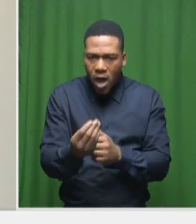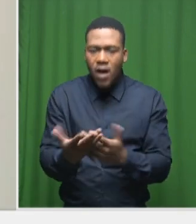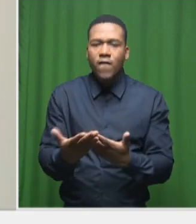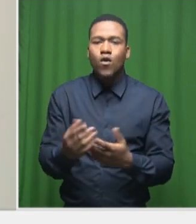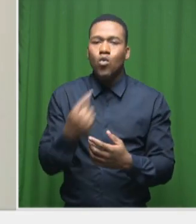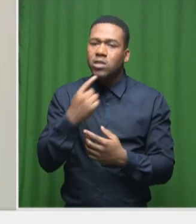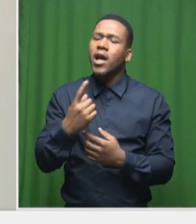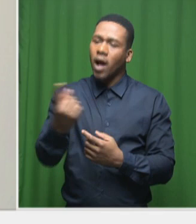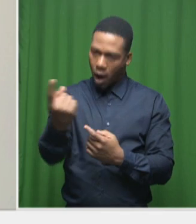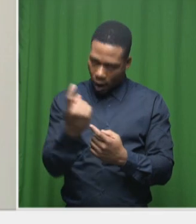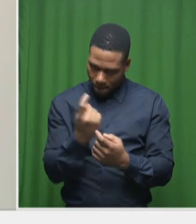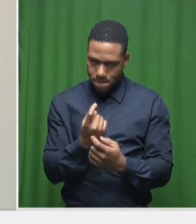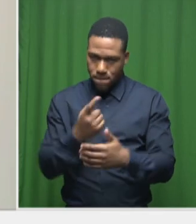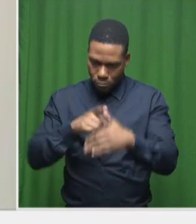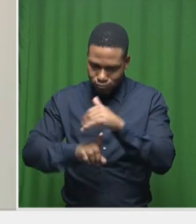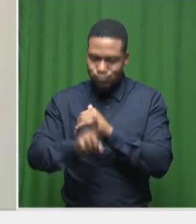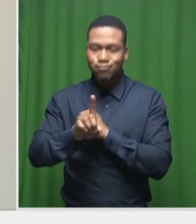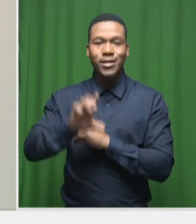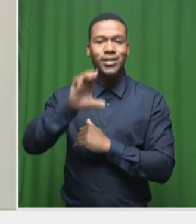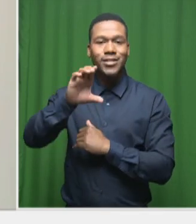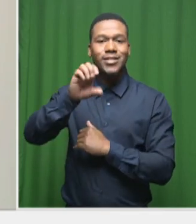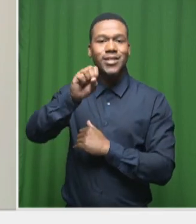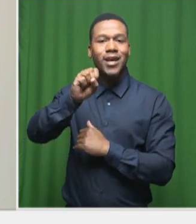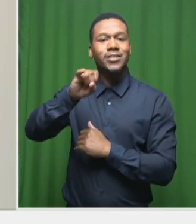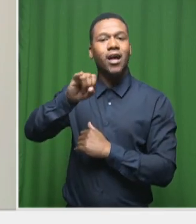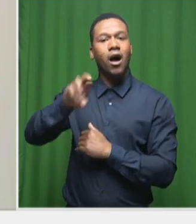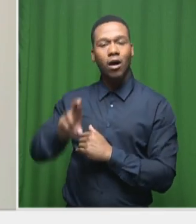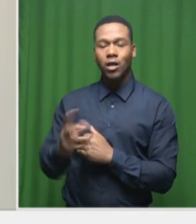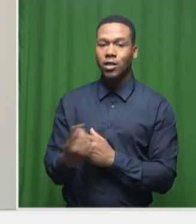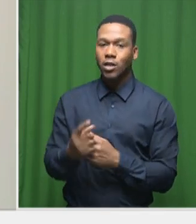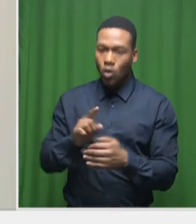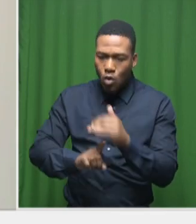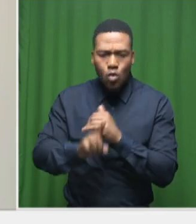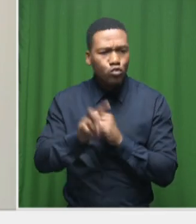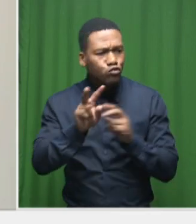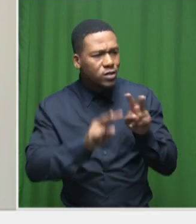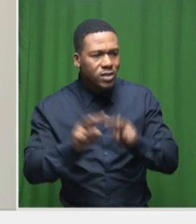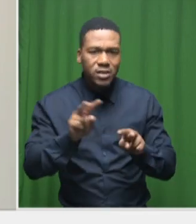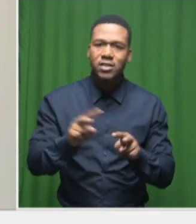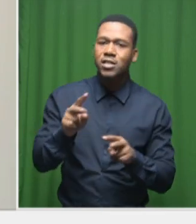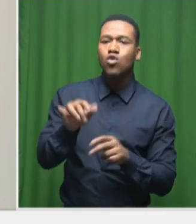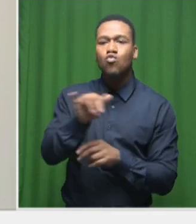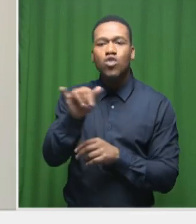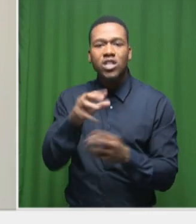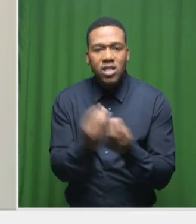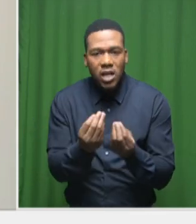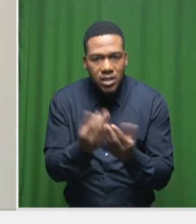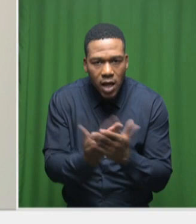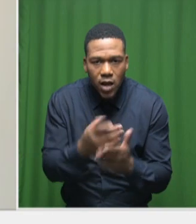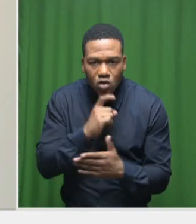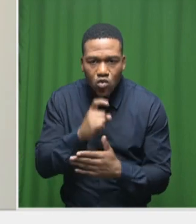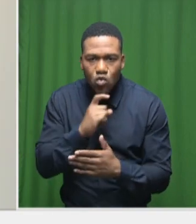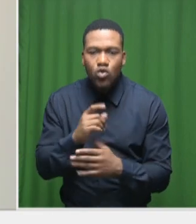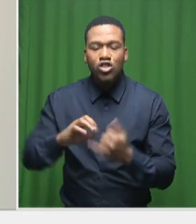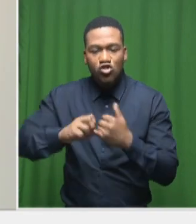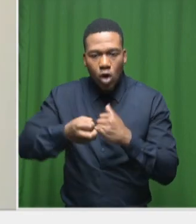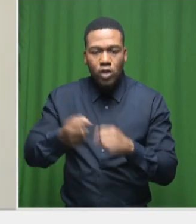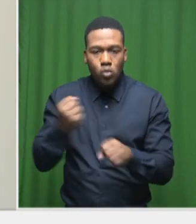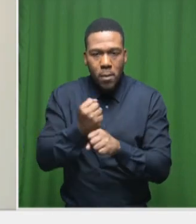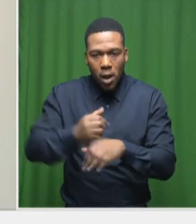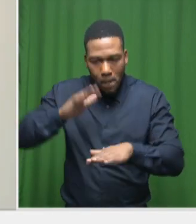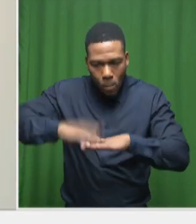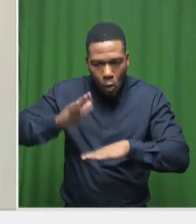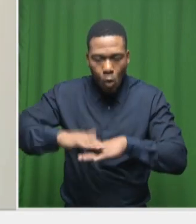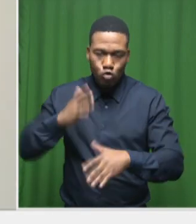into CSR, look at what is there, and let's work together so that we can create more employment. And most importantly, using the